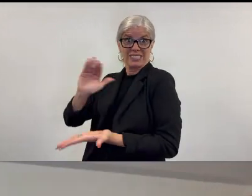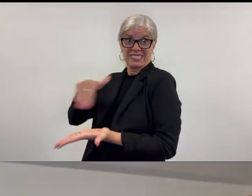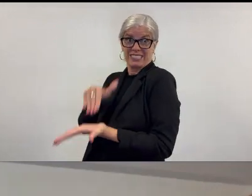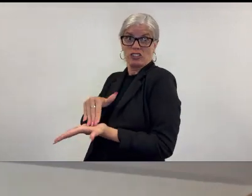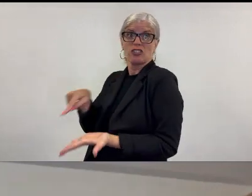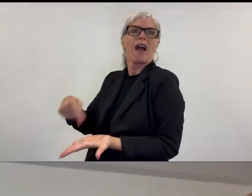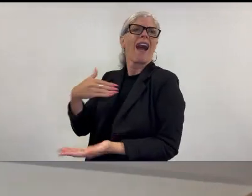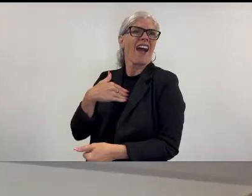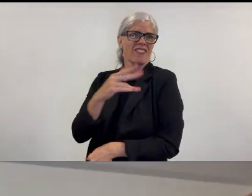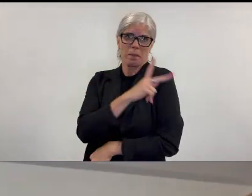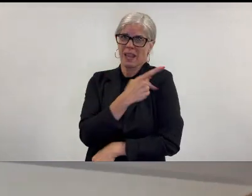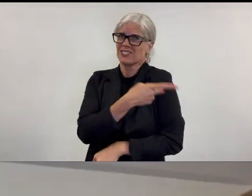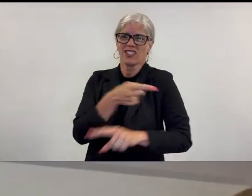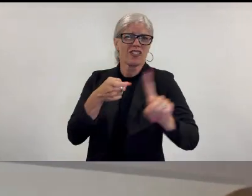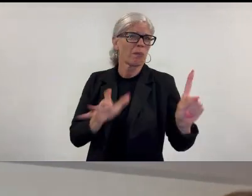states.